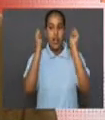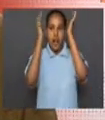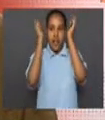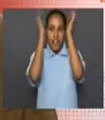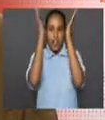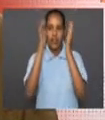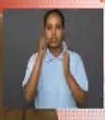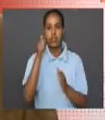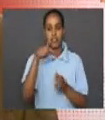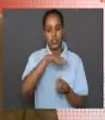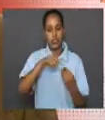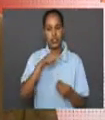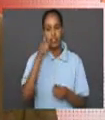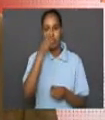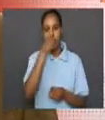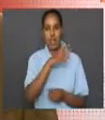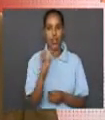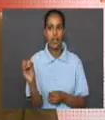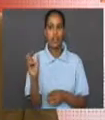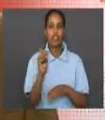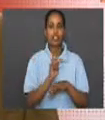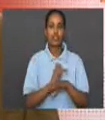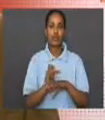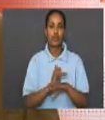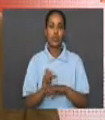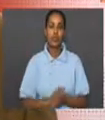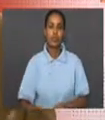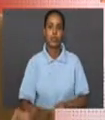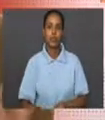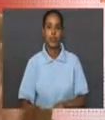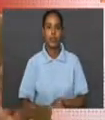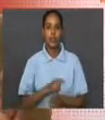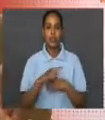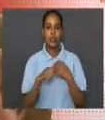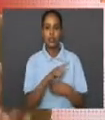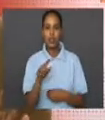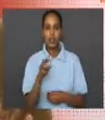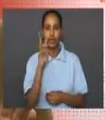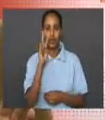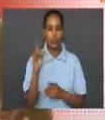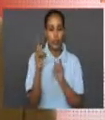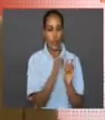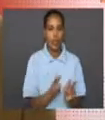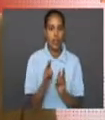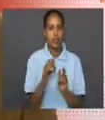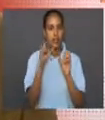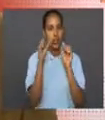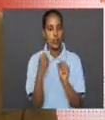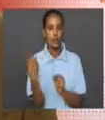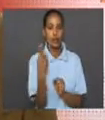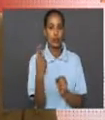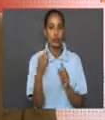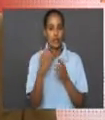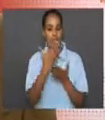Afar region of Ethiopia, and Djibouti. There are two methods that can be